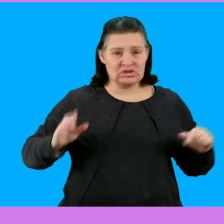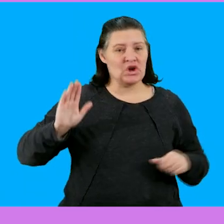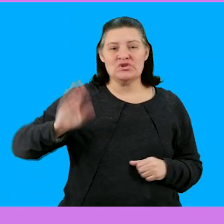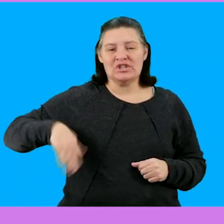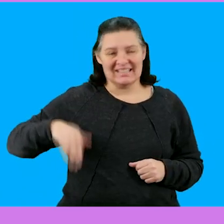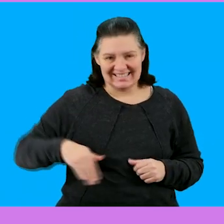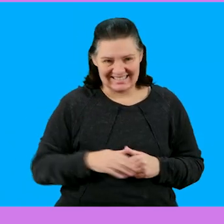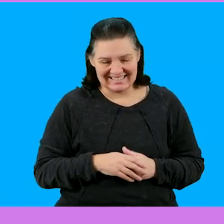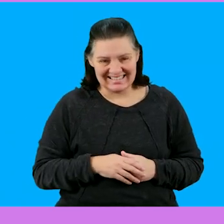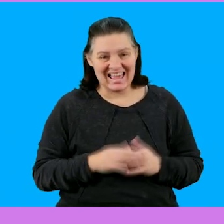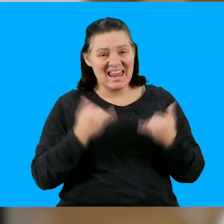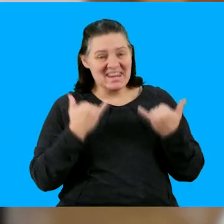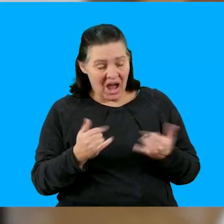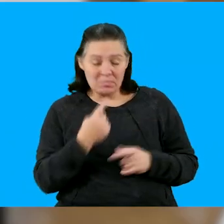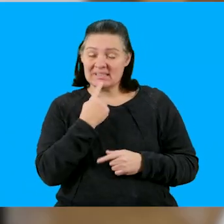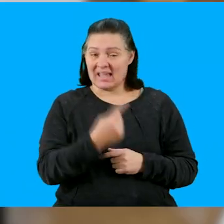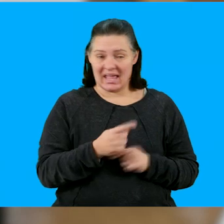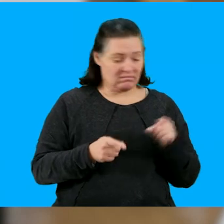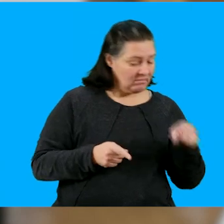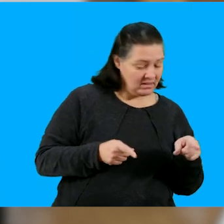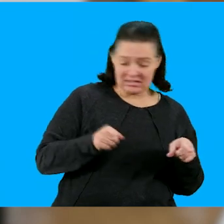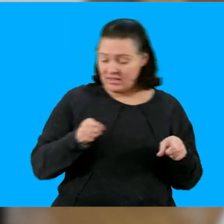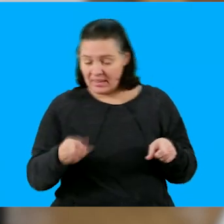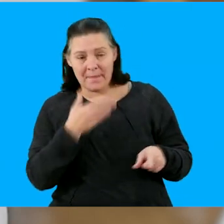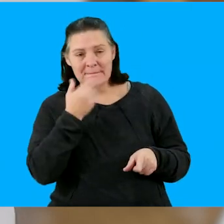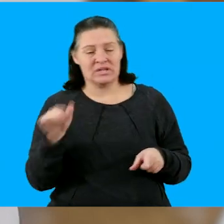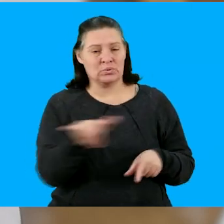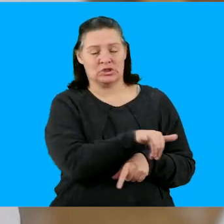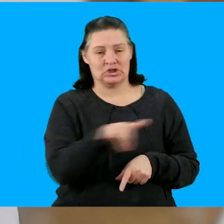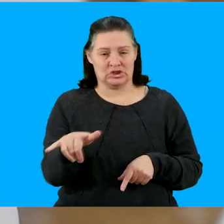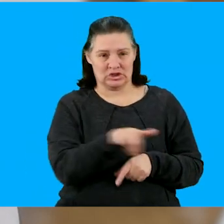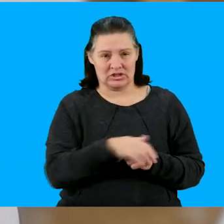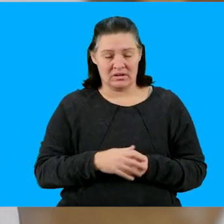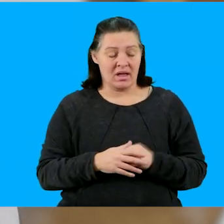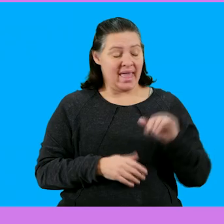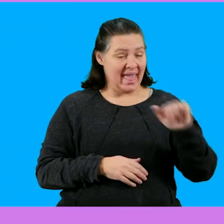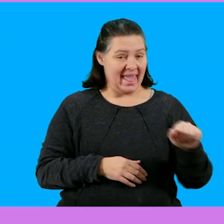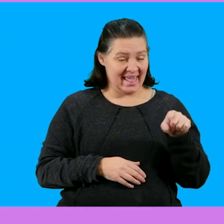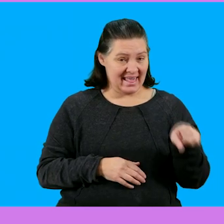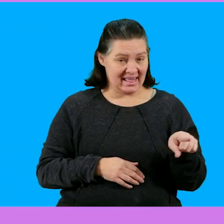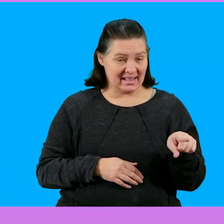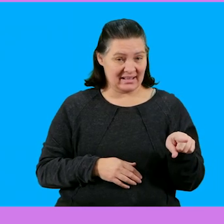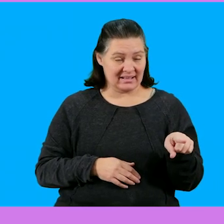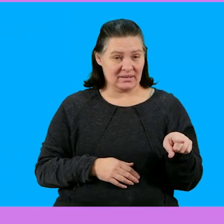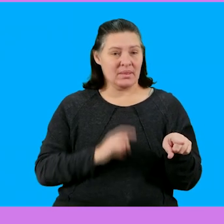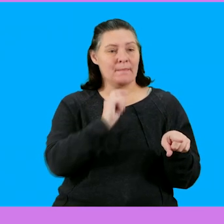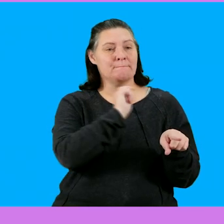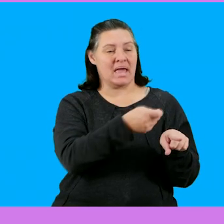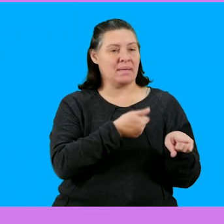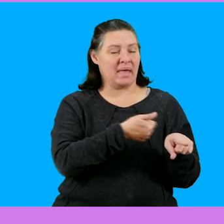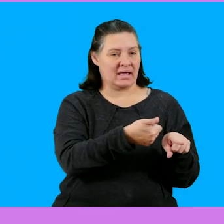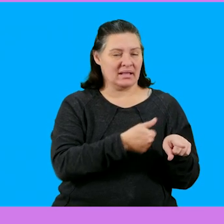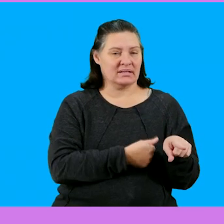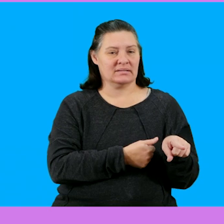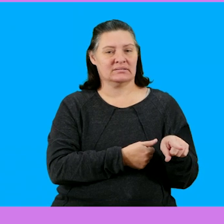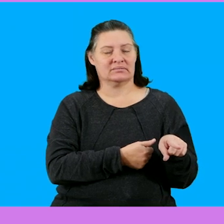our question. We need to tell which one is best. Remember, we said option A, we need to pay back,